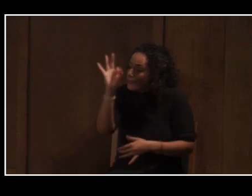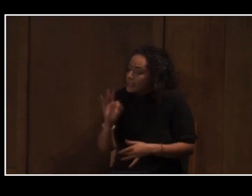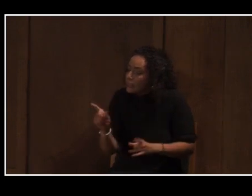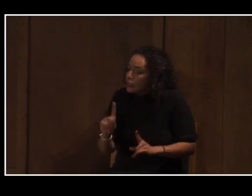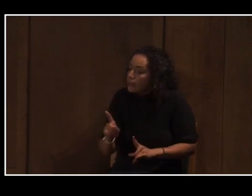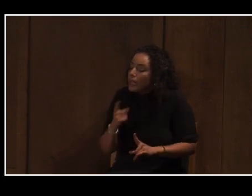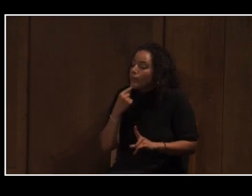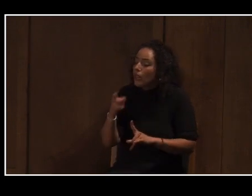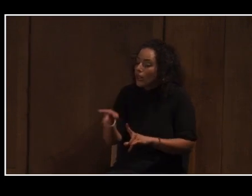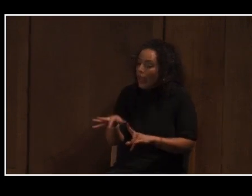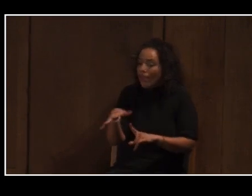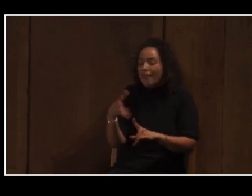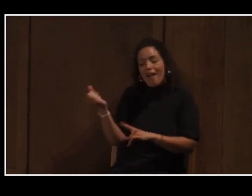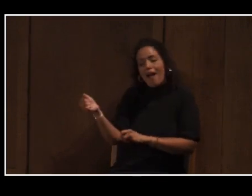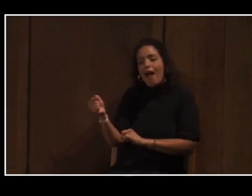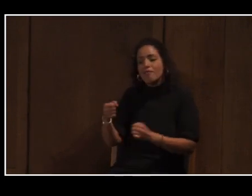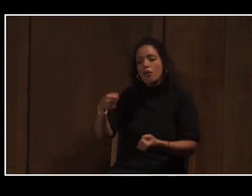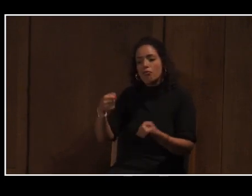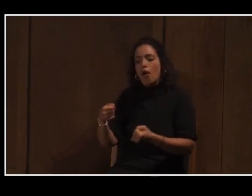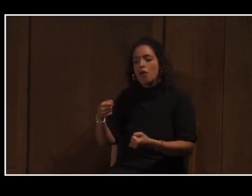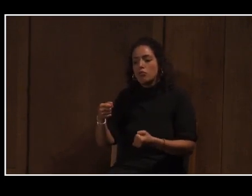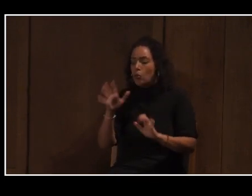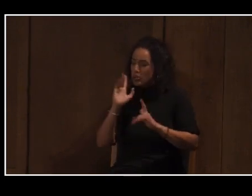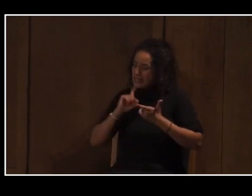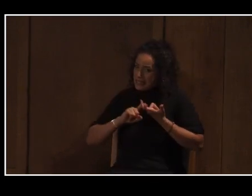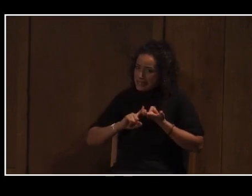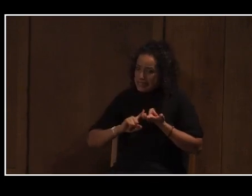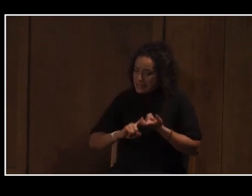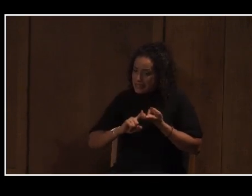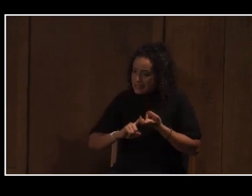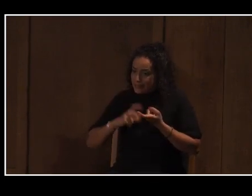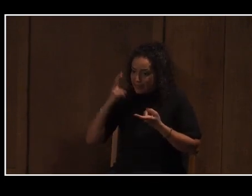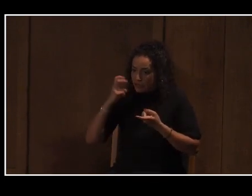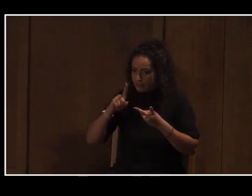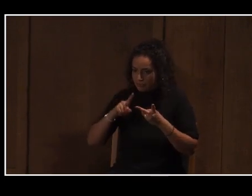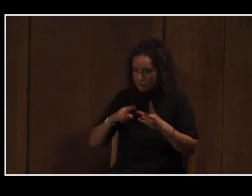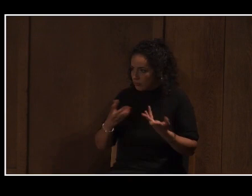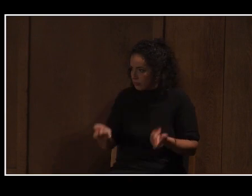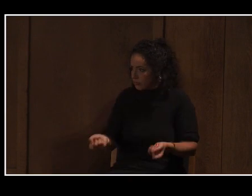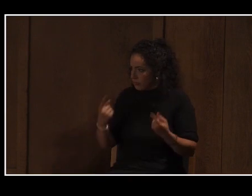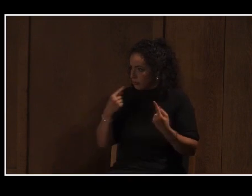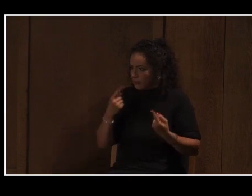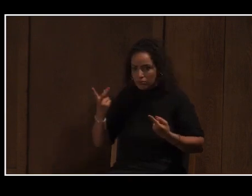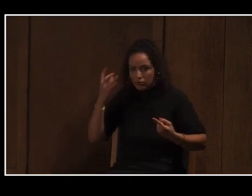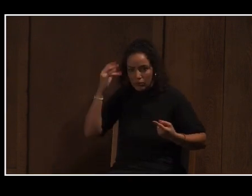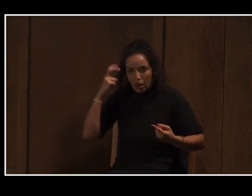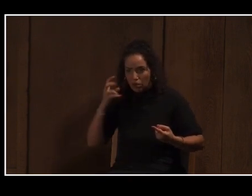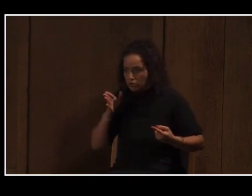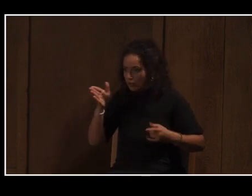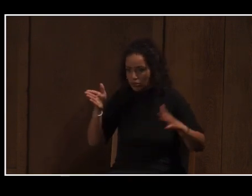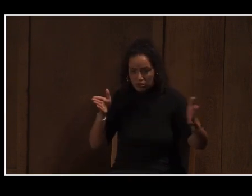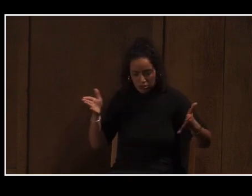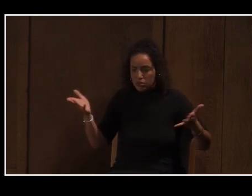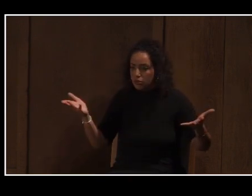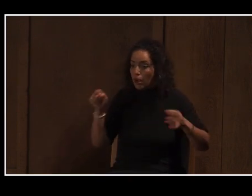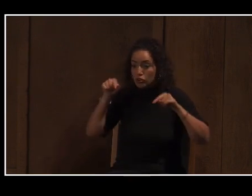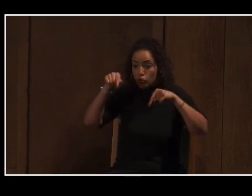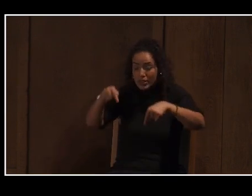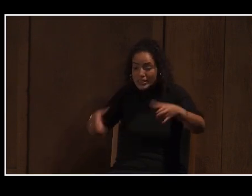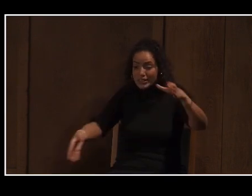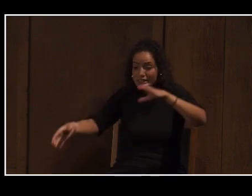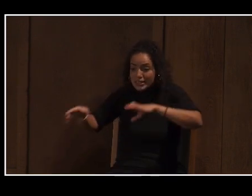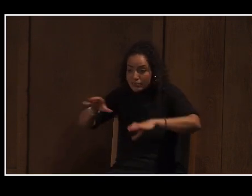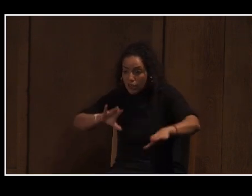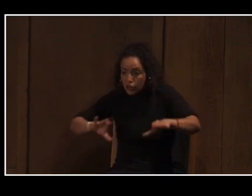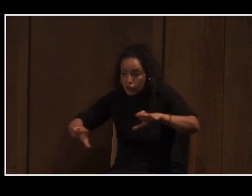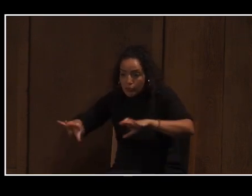of Mexico City owns a car. So imagine that you actually don't have the information that is necessary. So this was a delicious experiment, because an experiment is when you don't